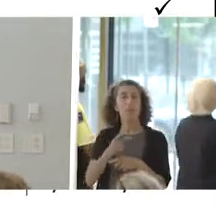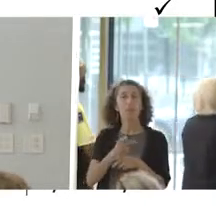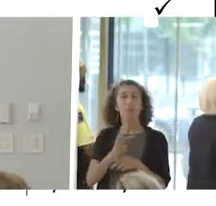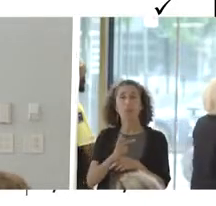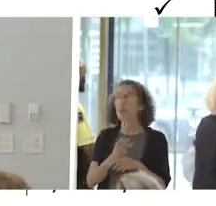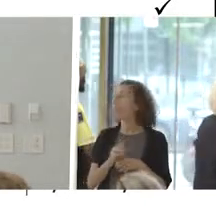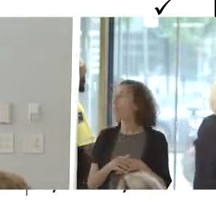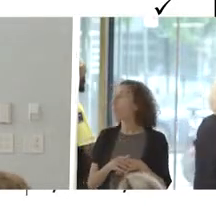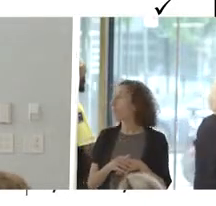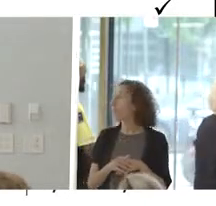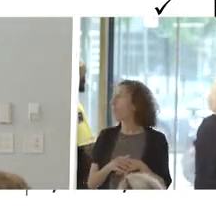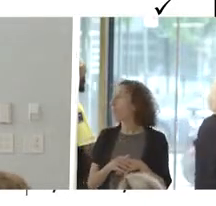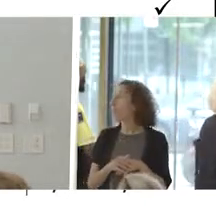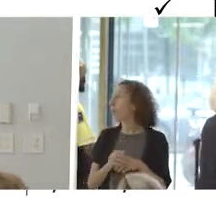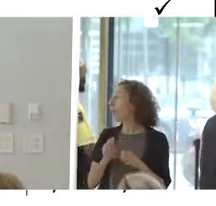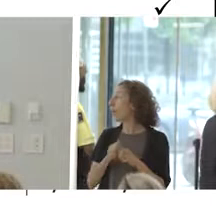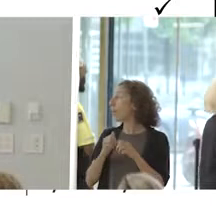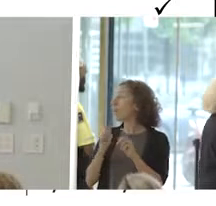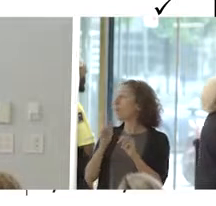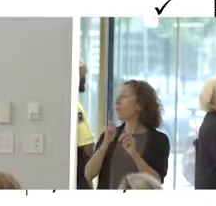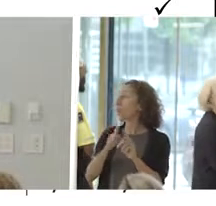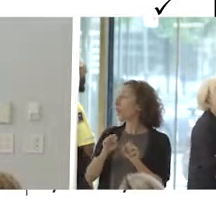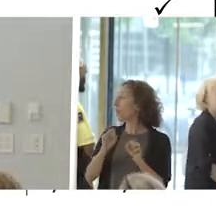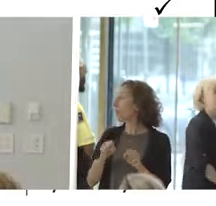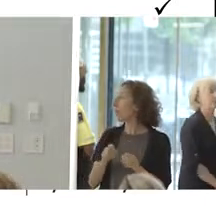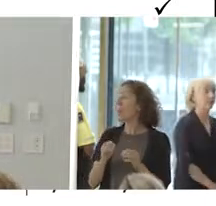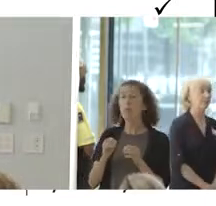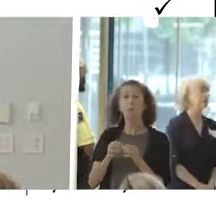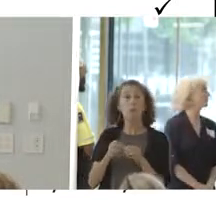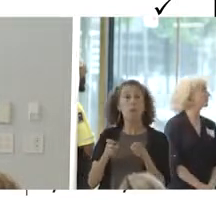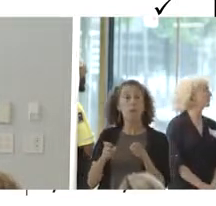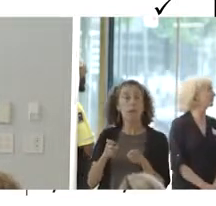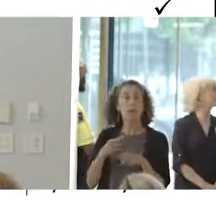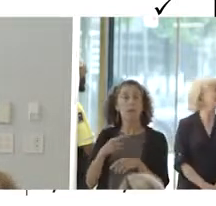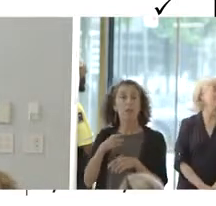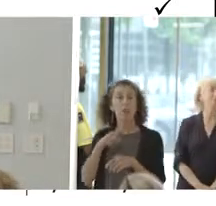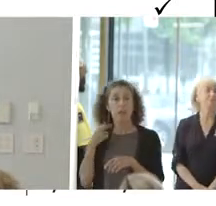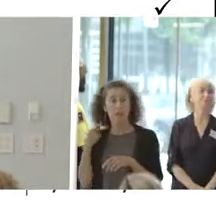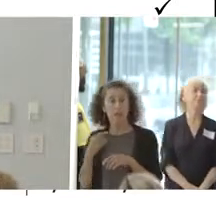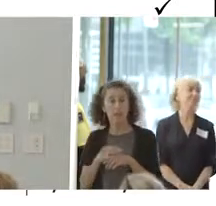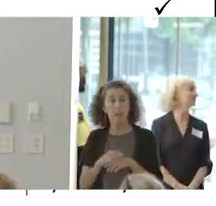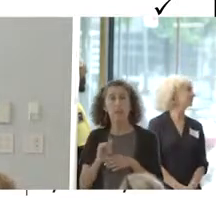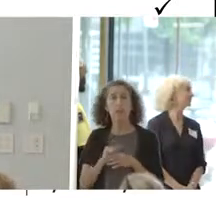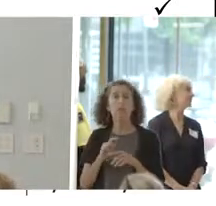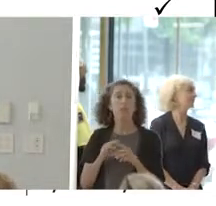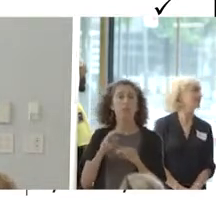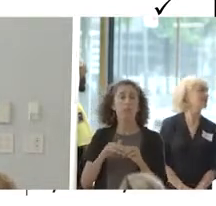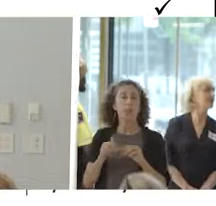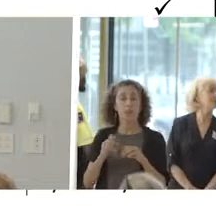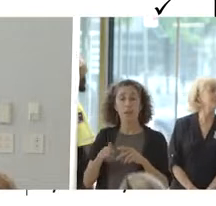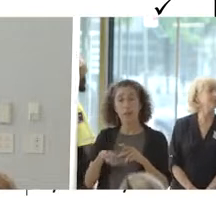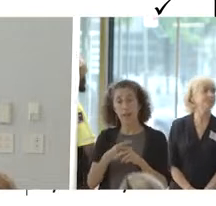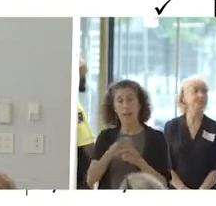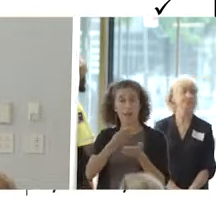able to manage a risk are the ones responsible for the risk, which is a little bit different than other types of procurements.